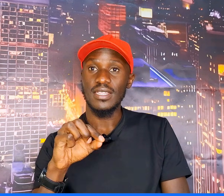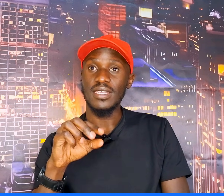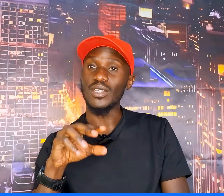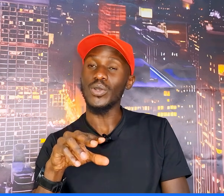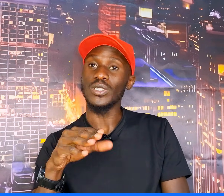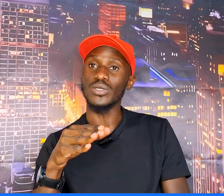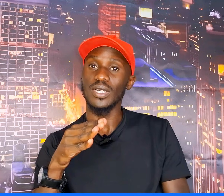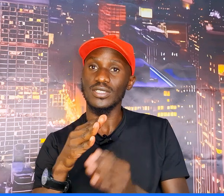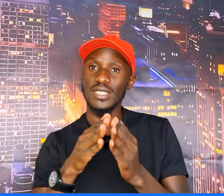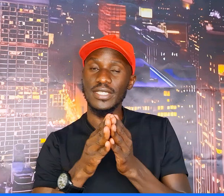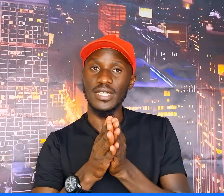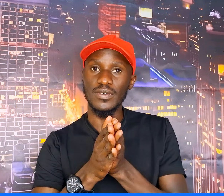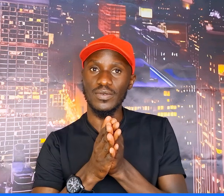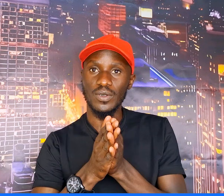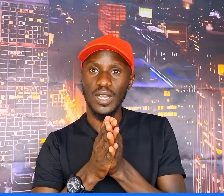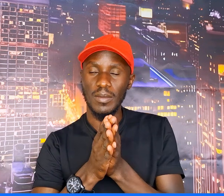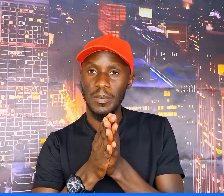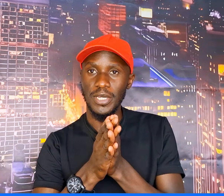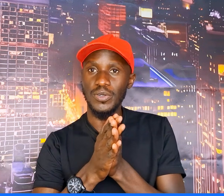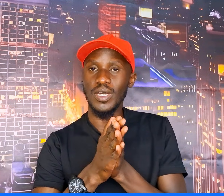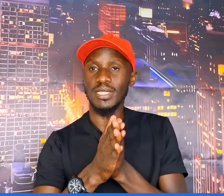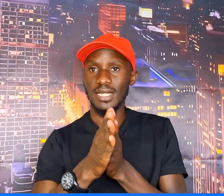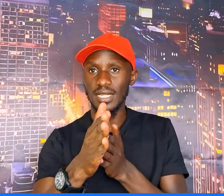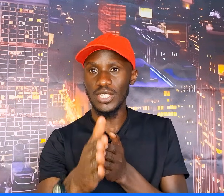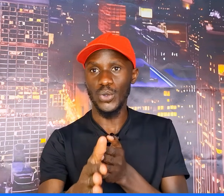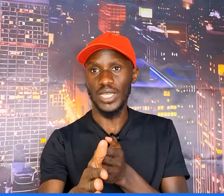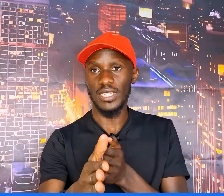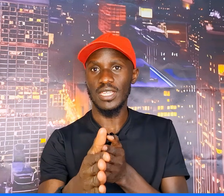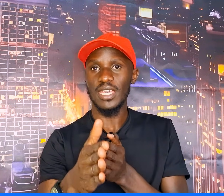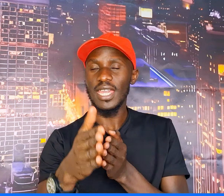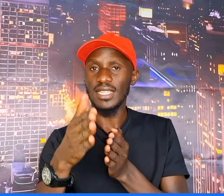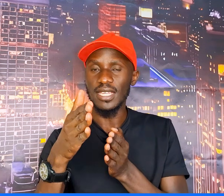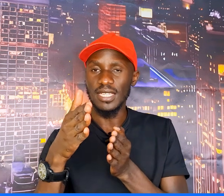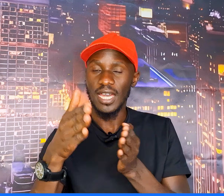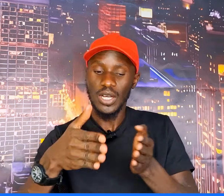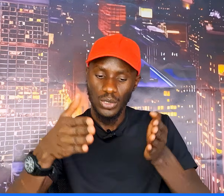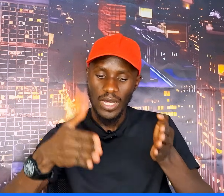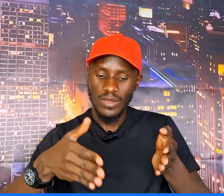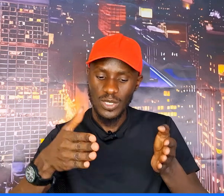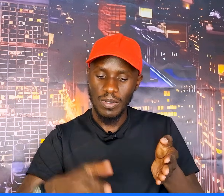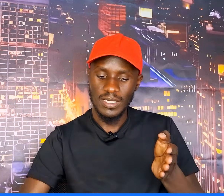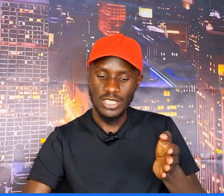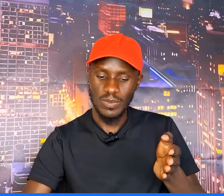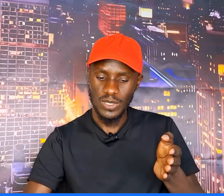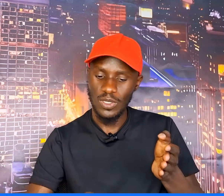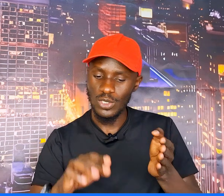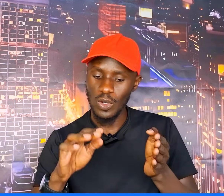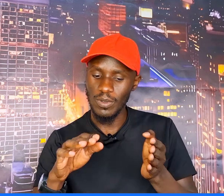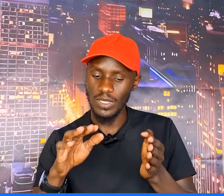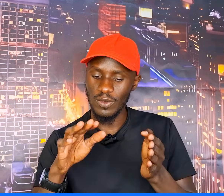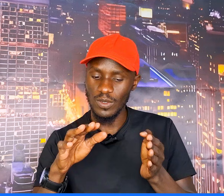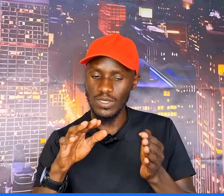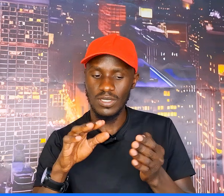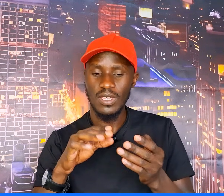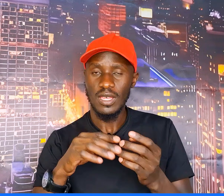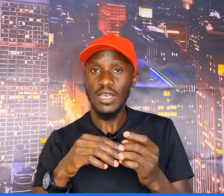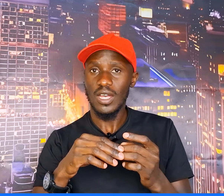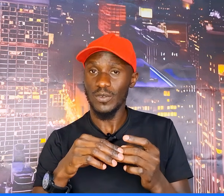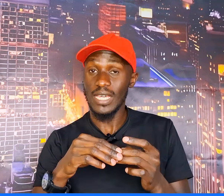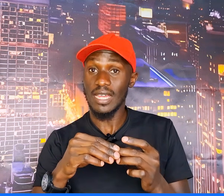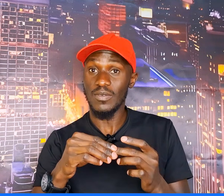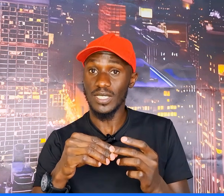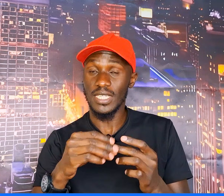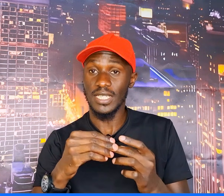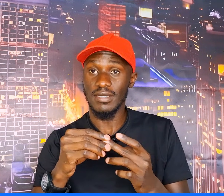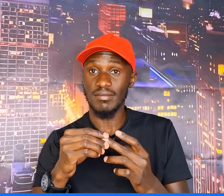guidelines that are going to actually give a panoramic leeway and how, on how this partnership is going to operate for those,